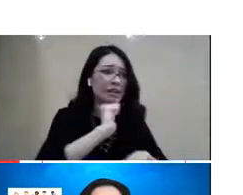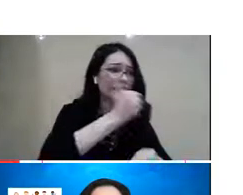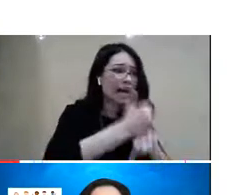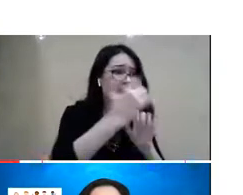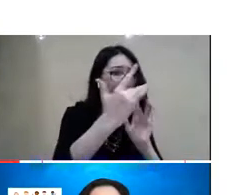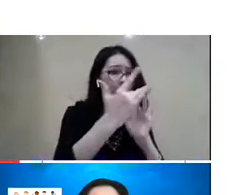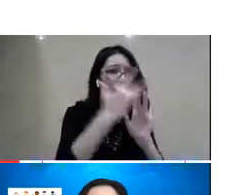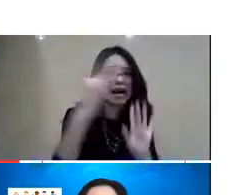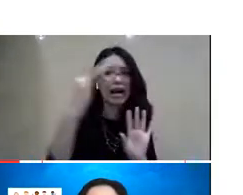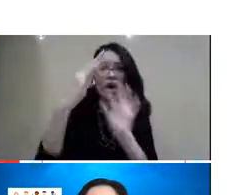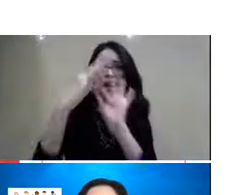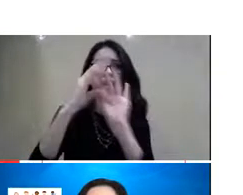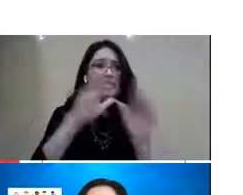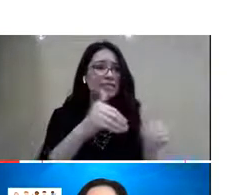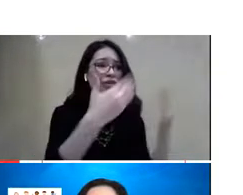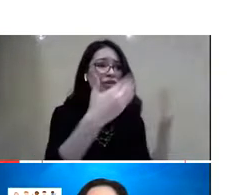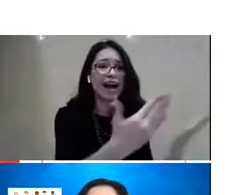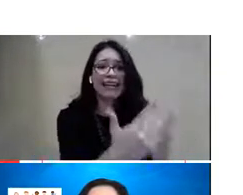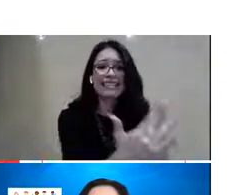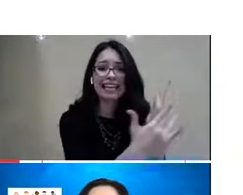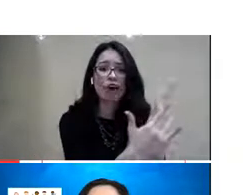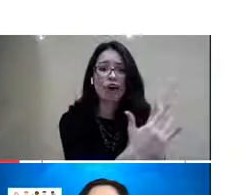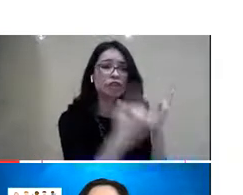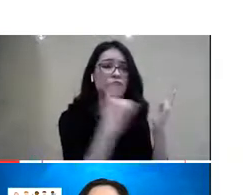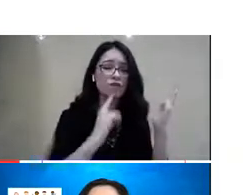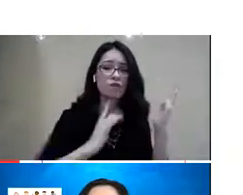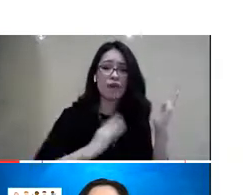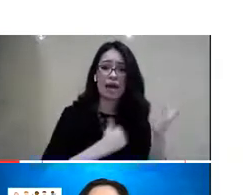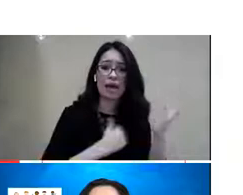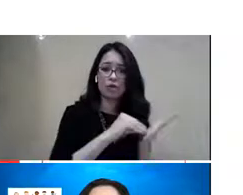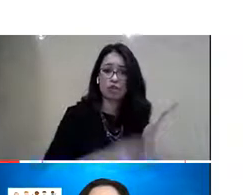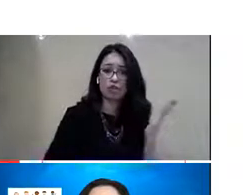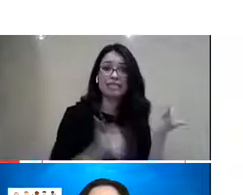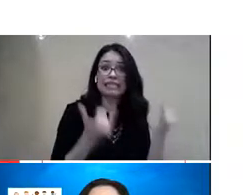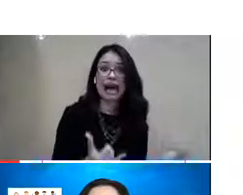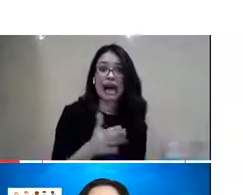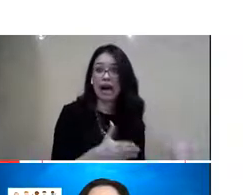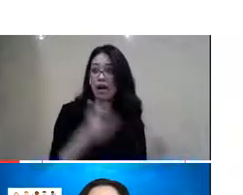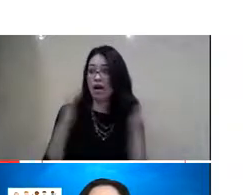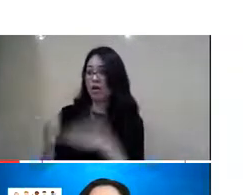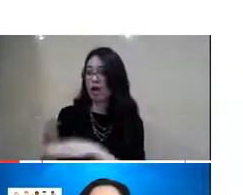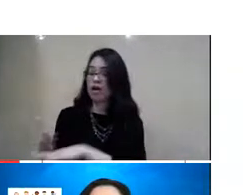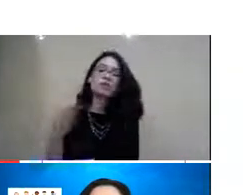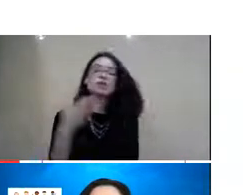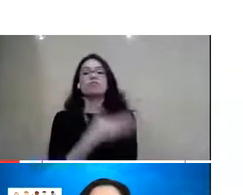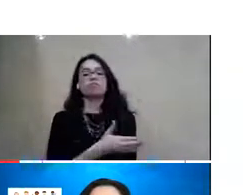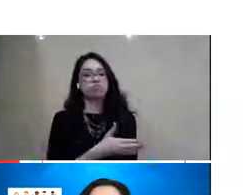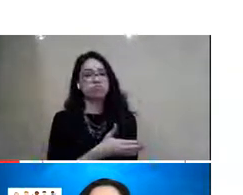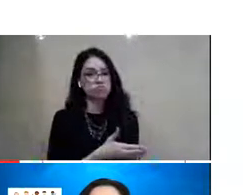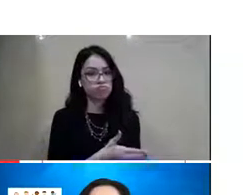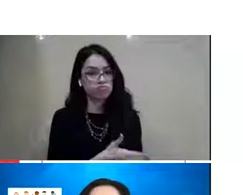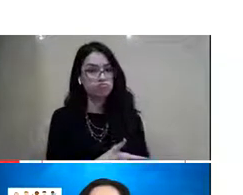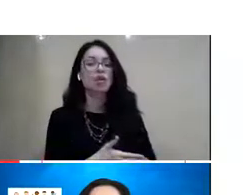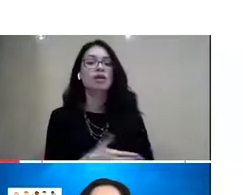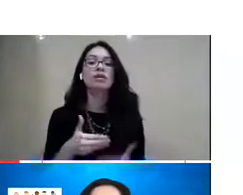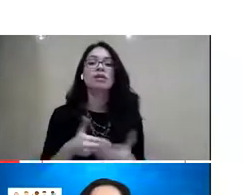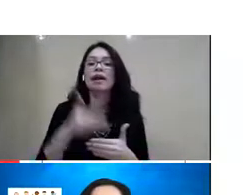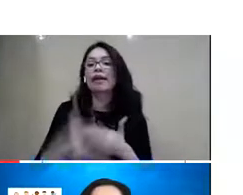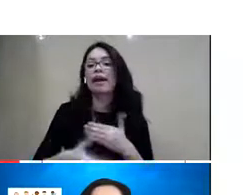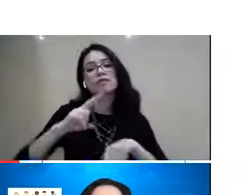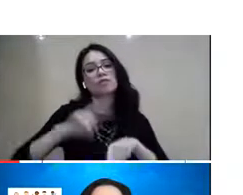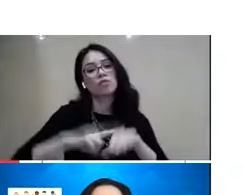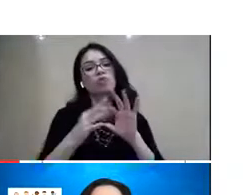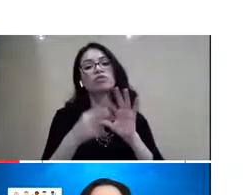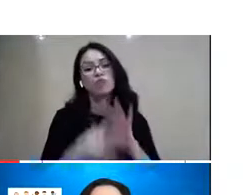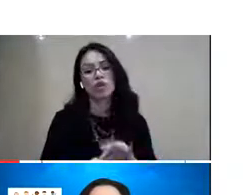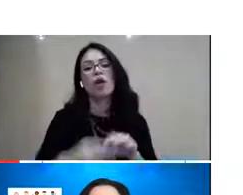our students. We're in a much different place now. Next, of course, the COVID-19 testing and